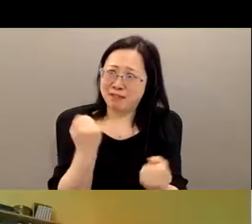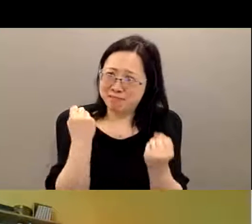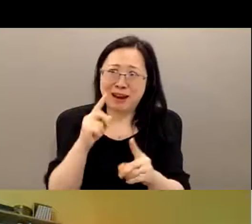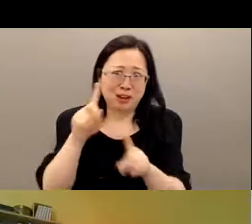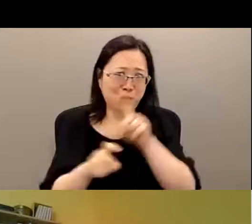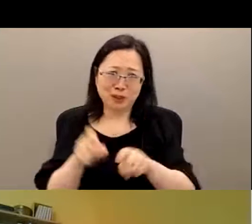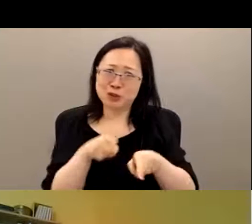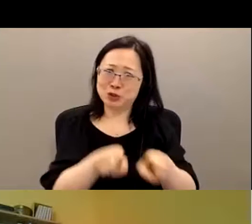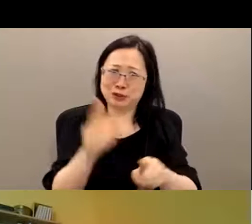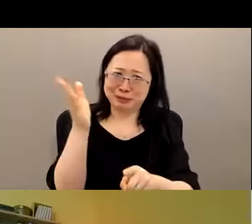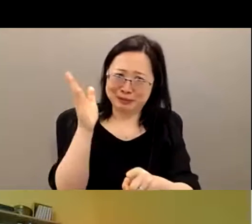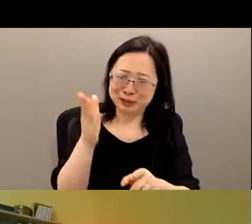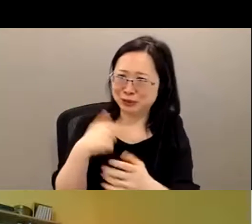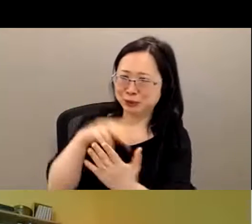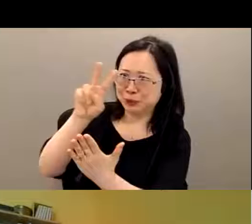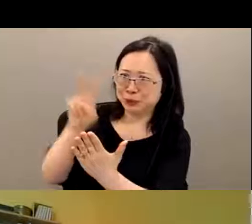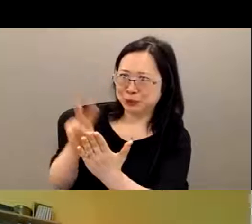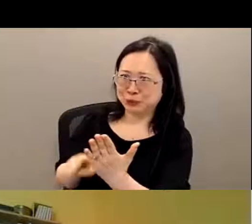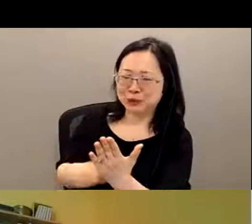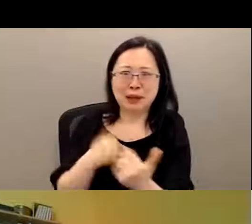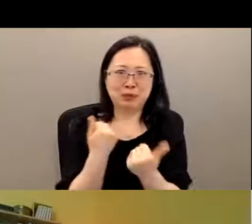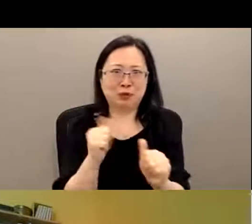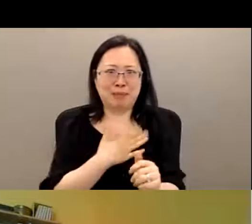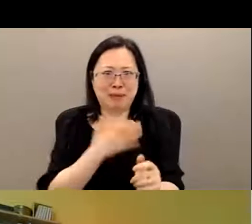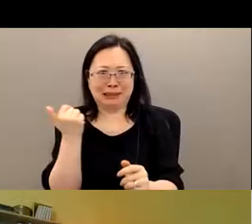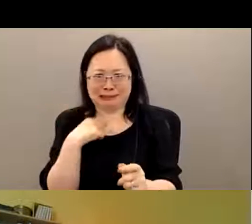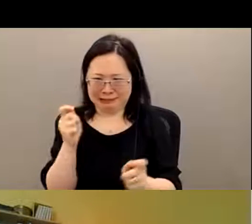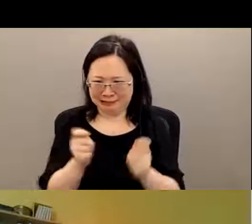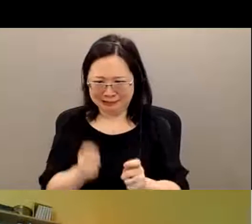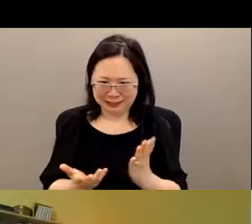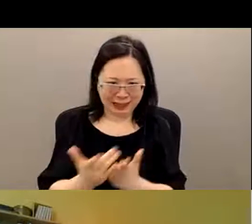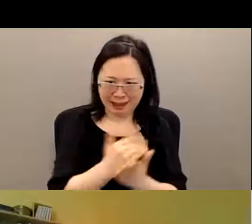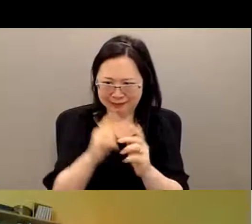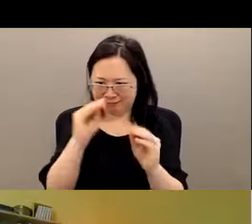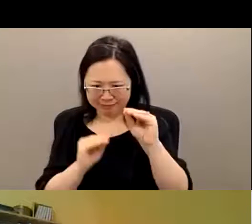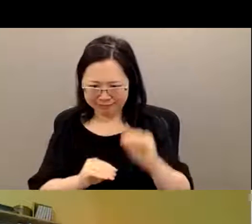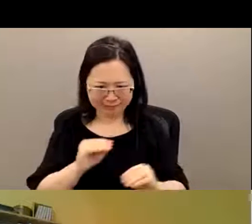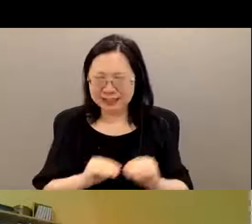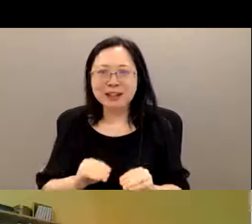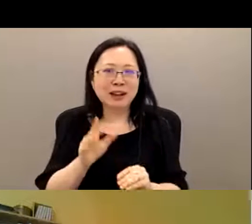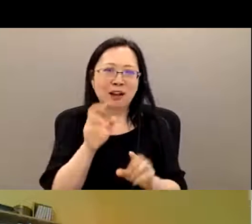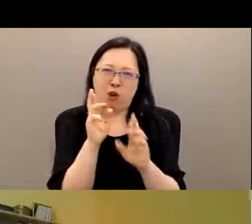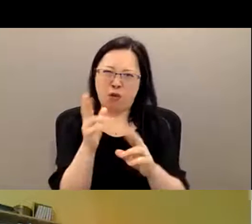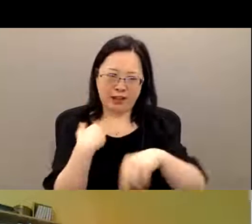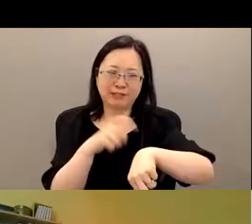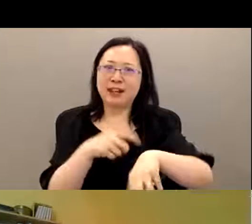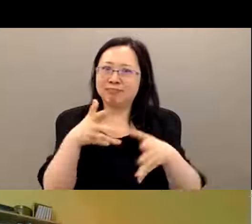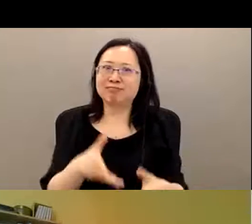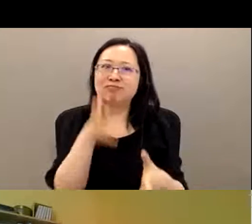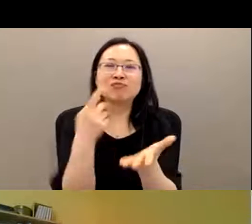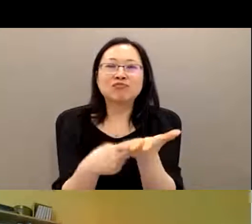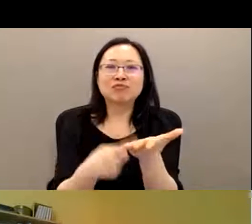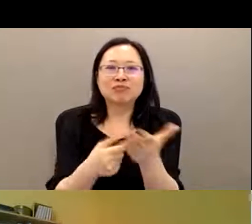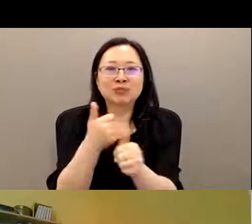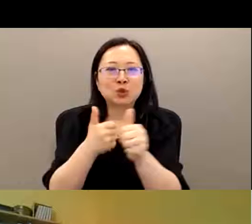while you were speaking. So I've been trying to do my best to collect them all, and hopefully we have time to go through all of them. So the first one